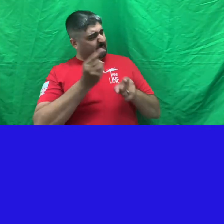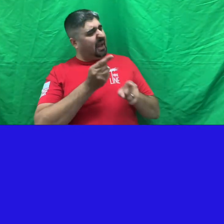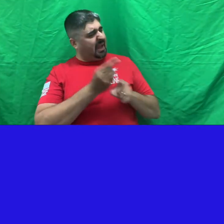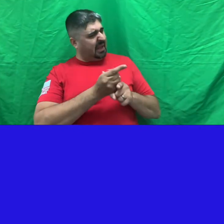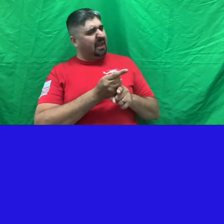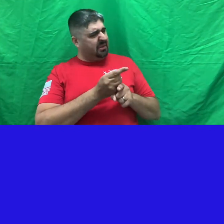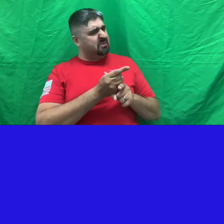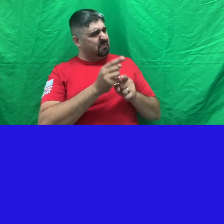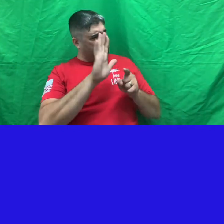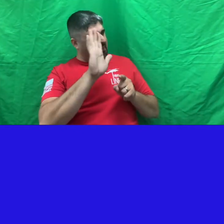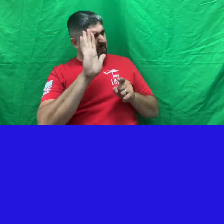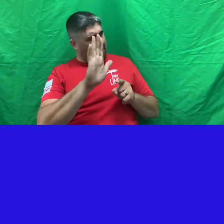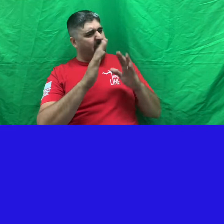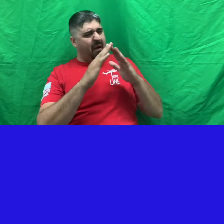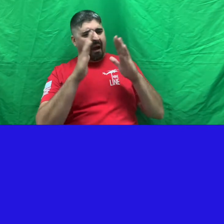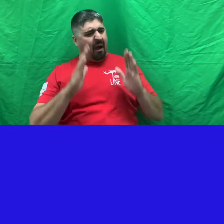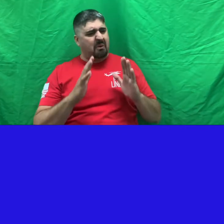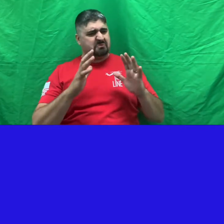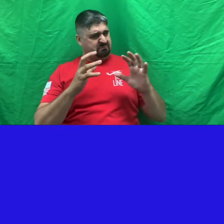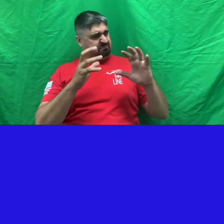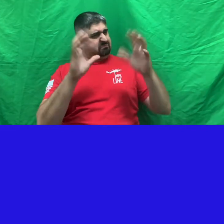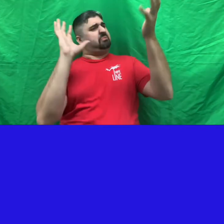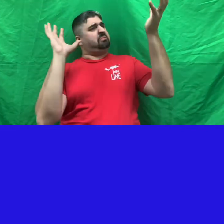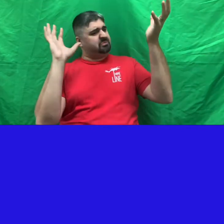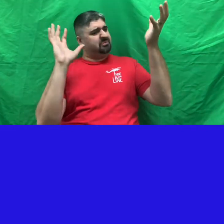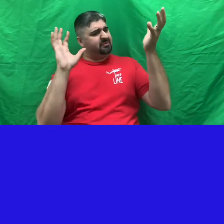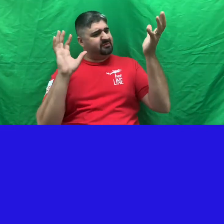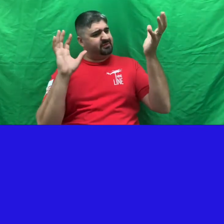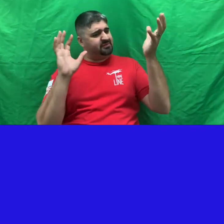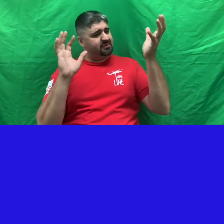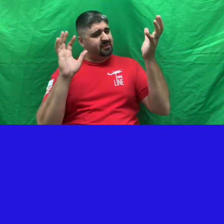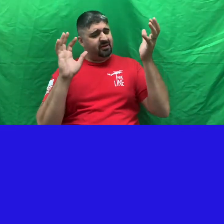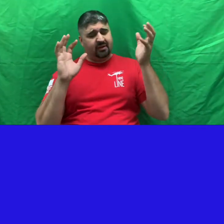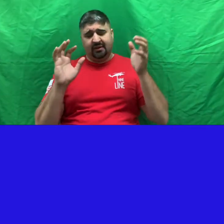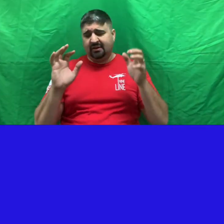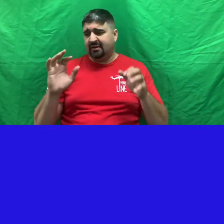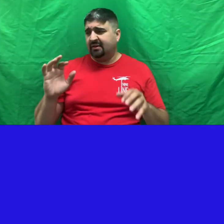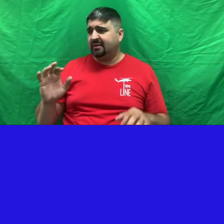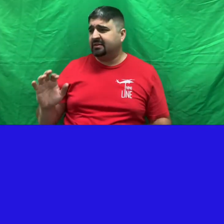mess." Toad pulled the covers over his head.